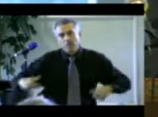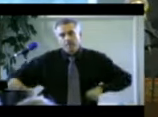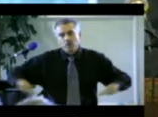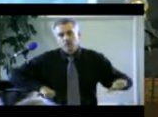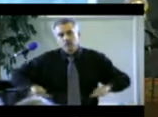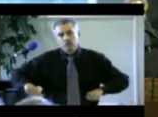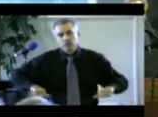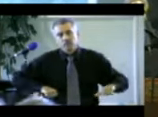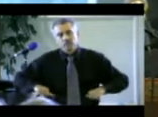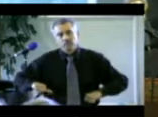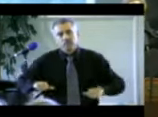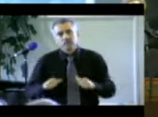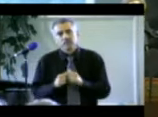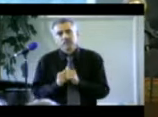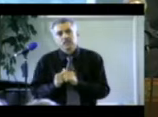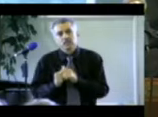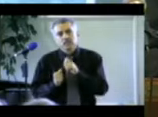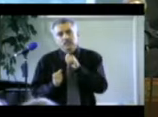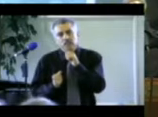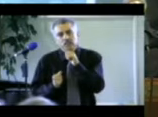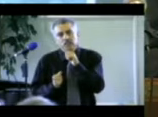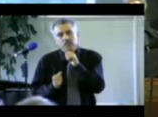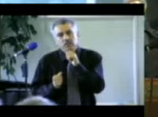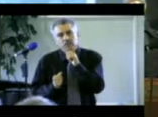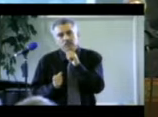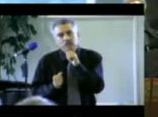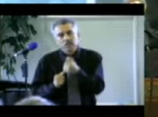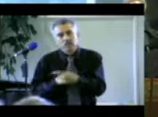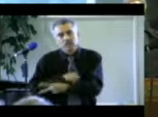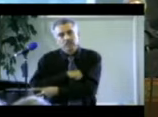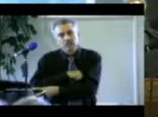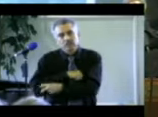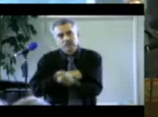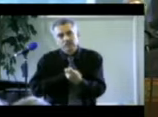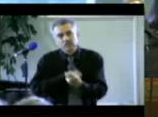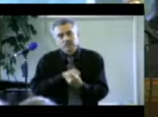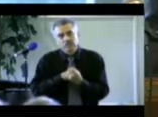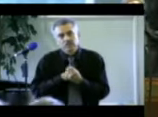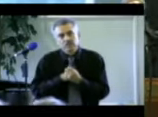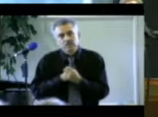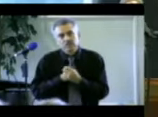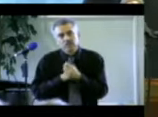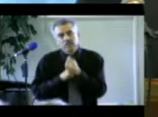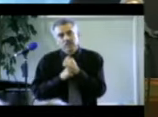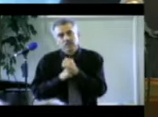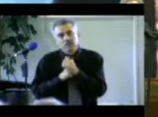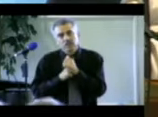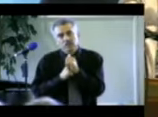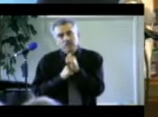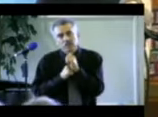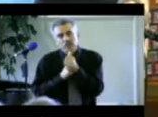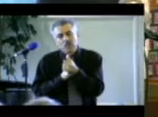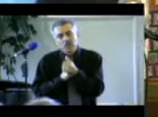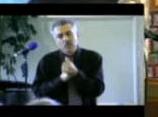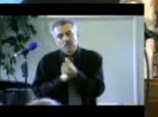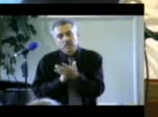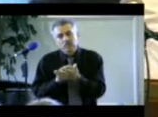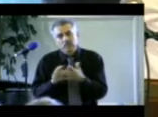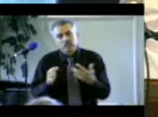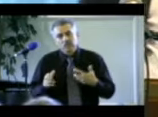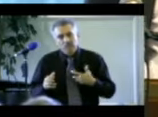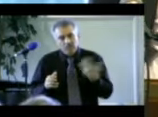dishonor others. It is not self-seeking. It is not easily angered. It keeps